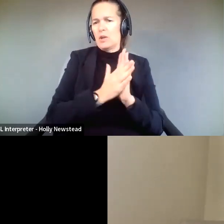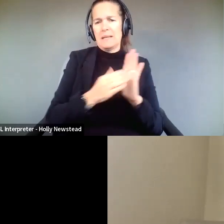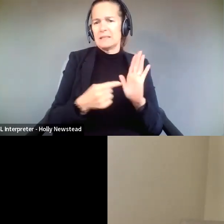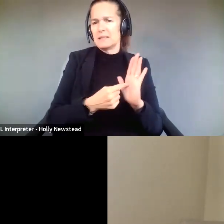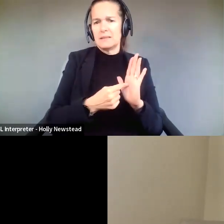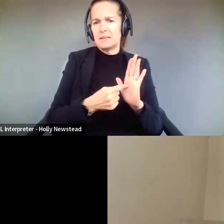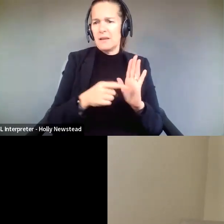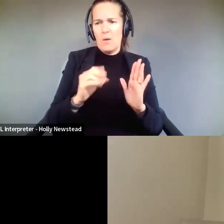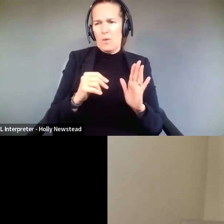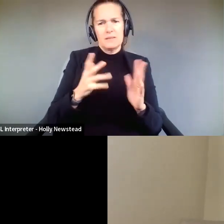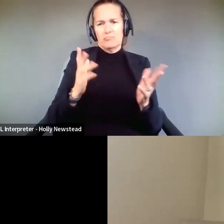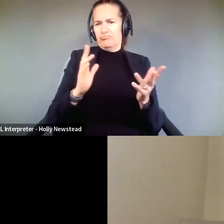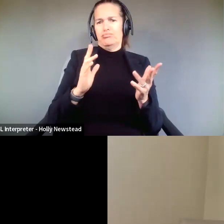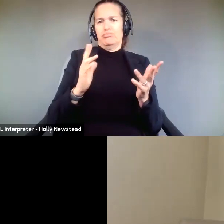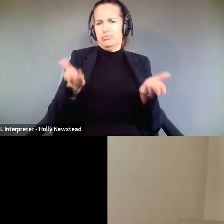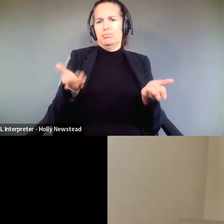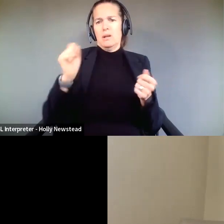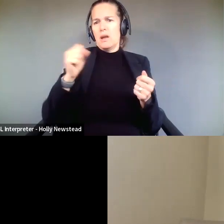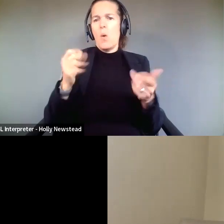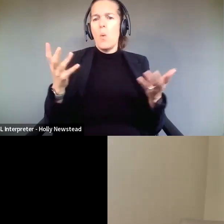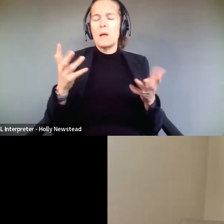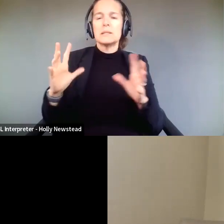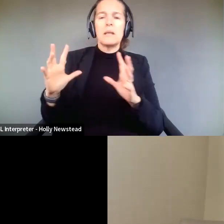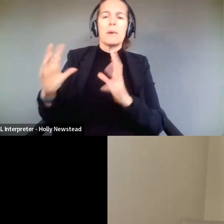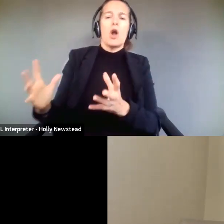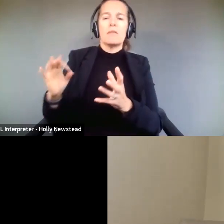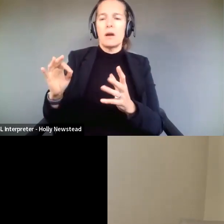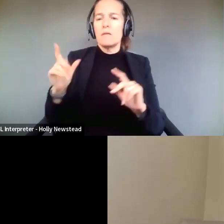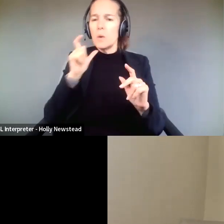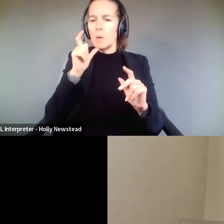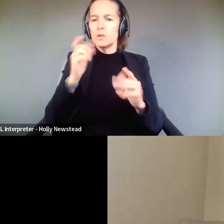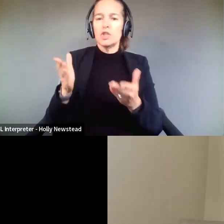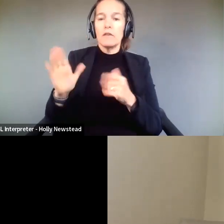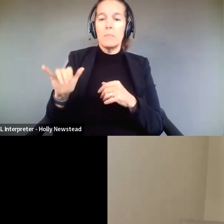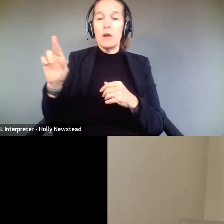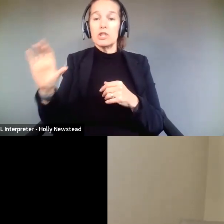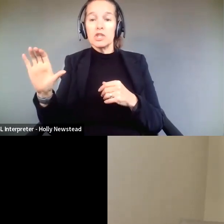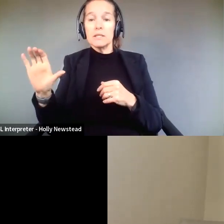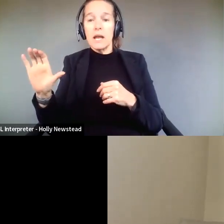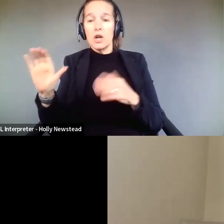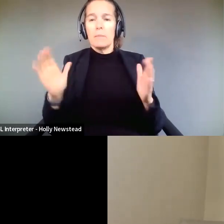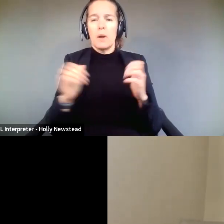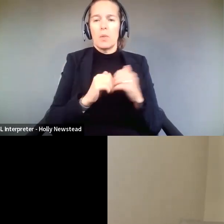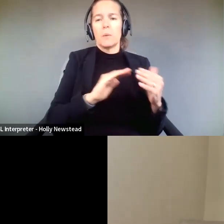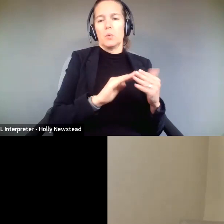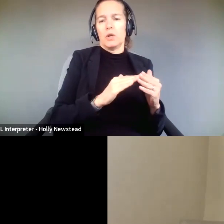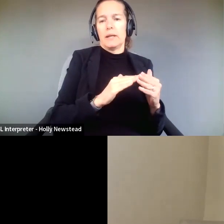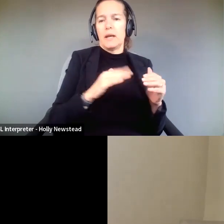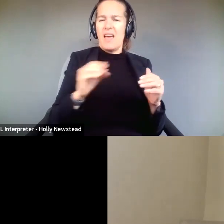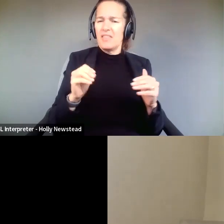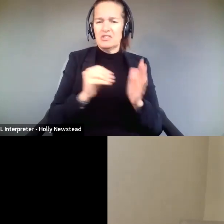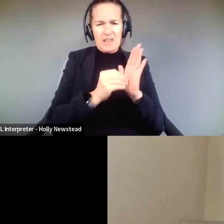It's throughout. It's between what is the demographics of who's being served by the regional center versus the community. There's documented evidence to